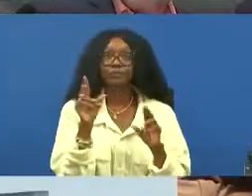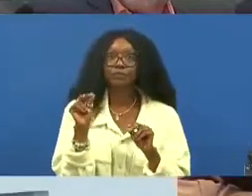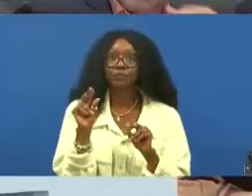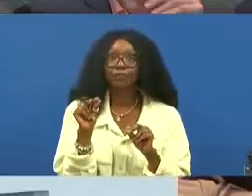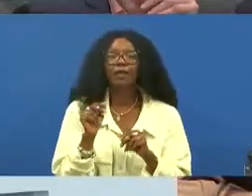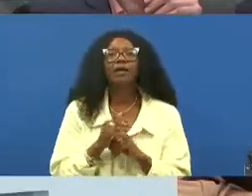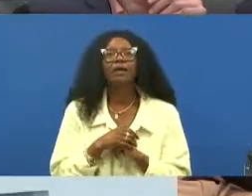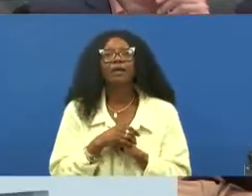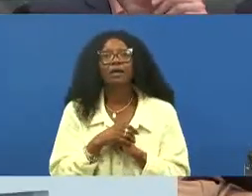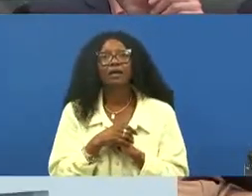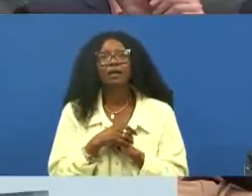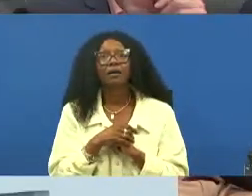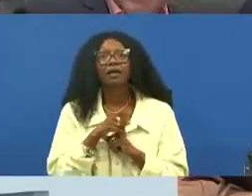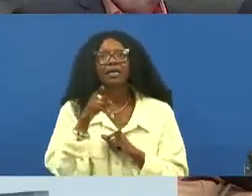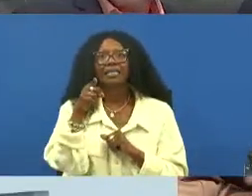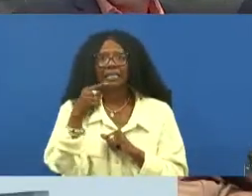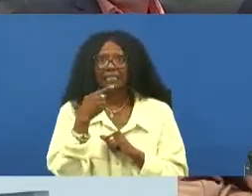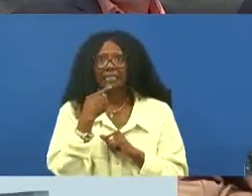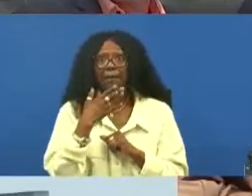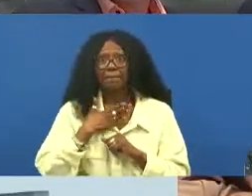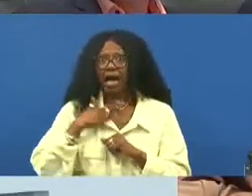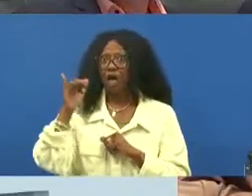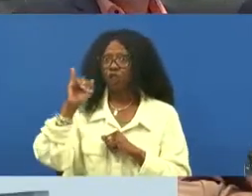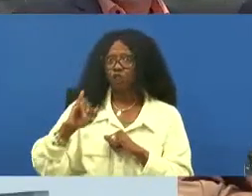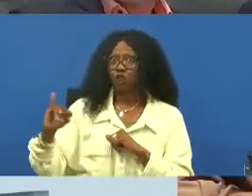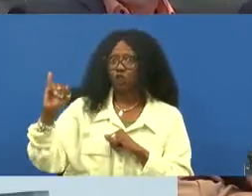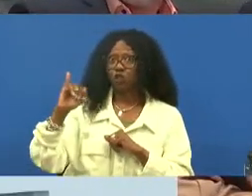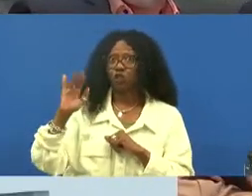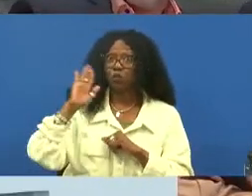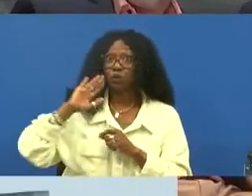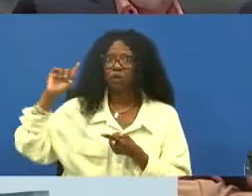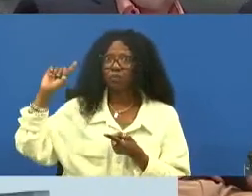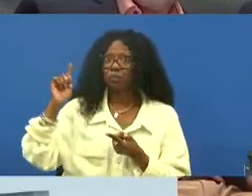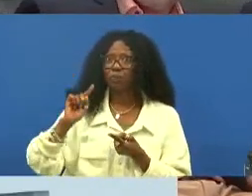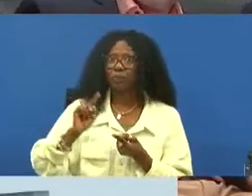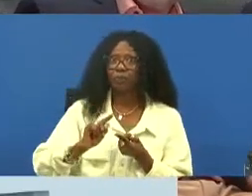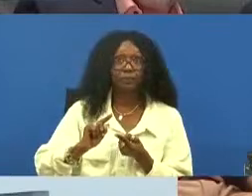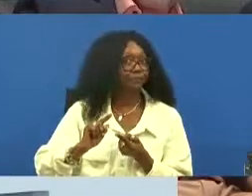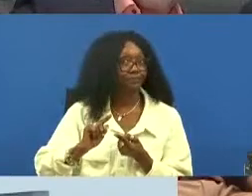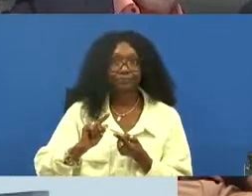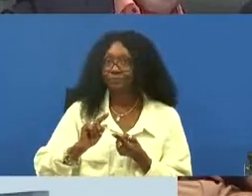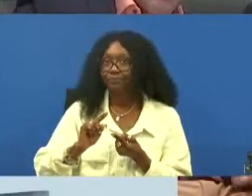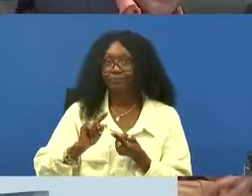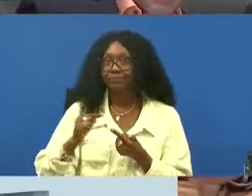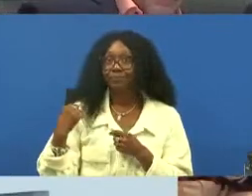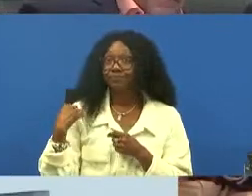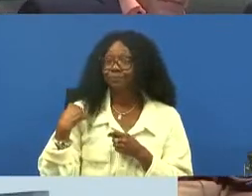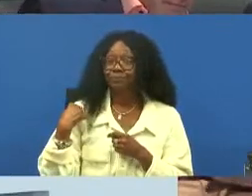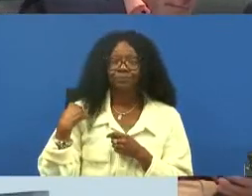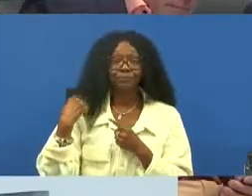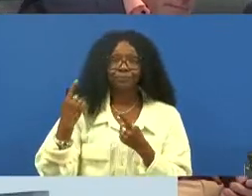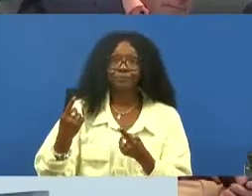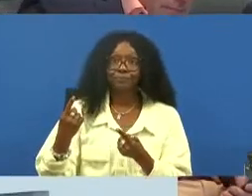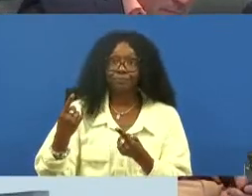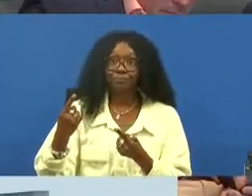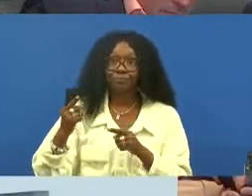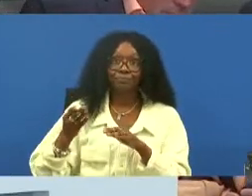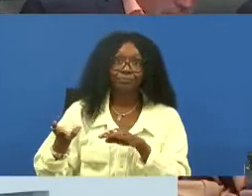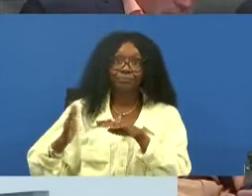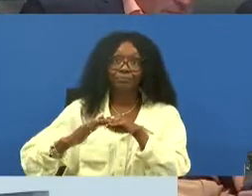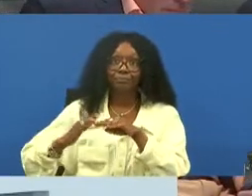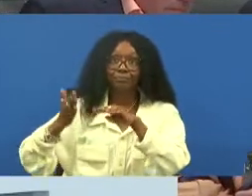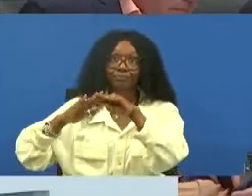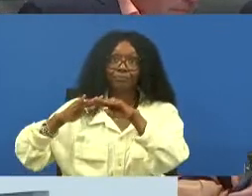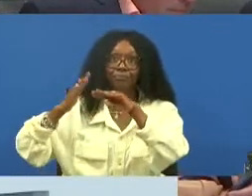And they say it's going to go down, but it's continually gone up since I've purchased about 15 or 16 years